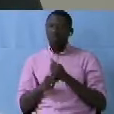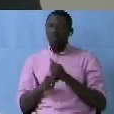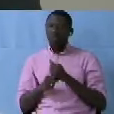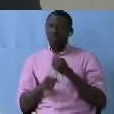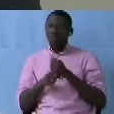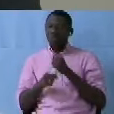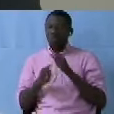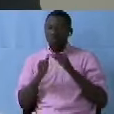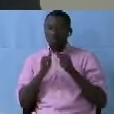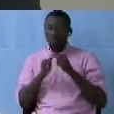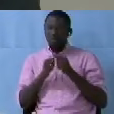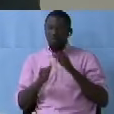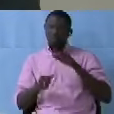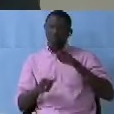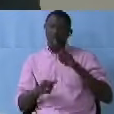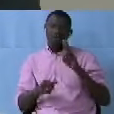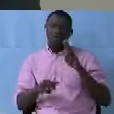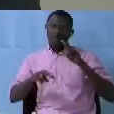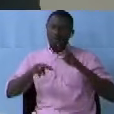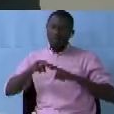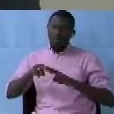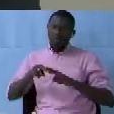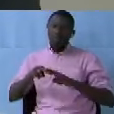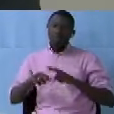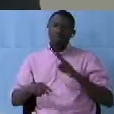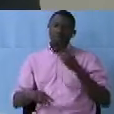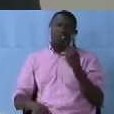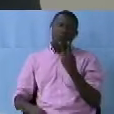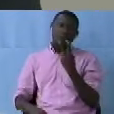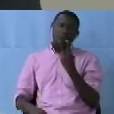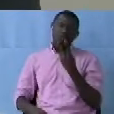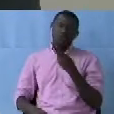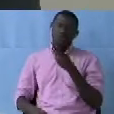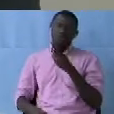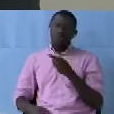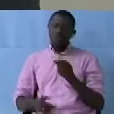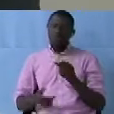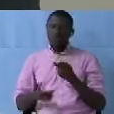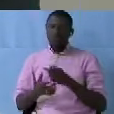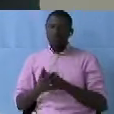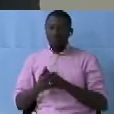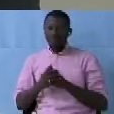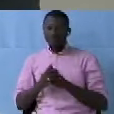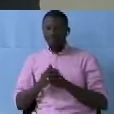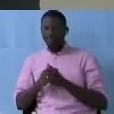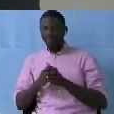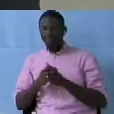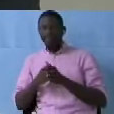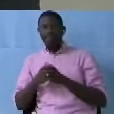to cure HIV too. It's a piece of cake.